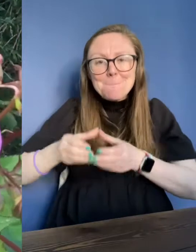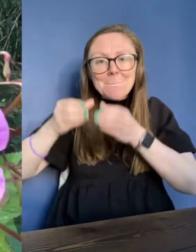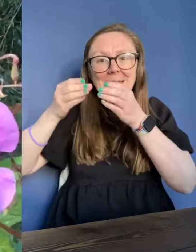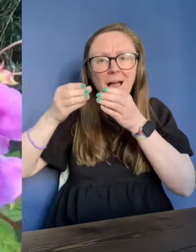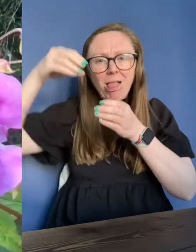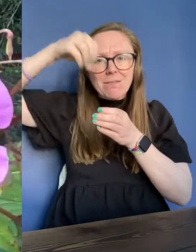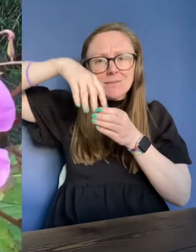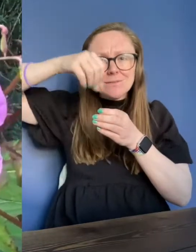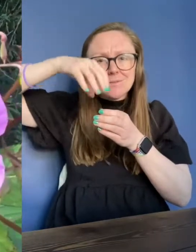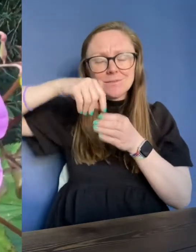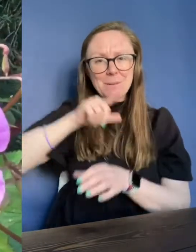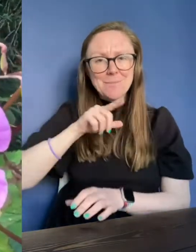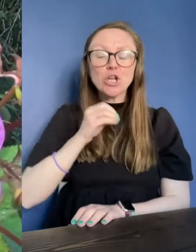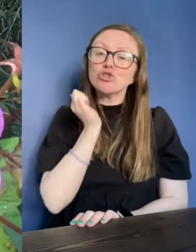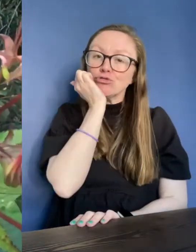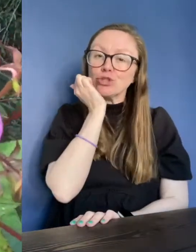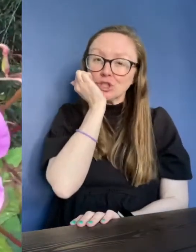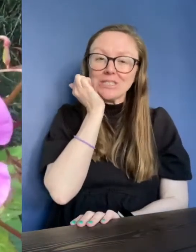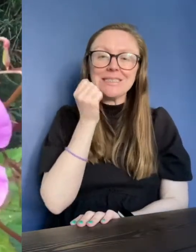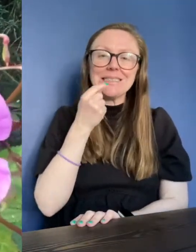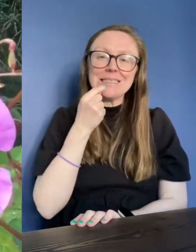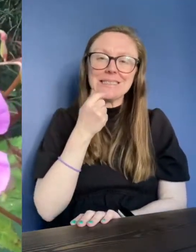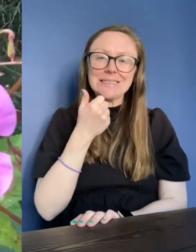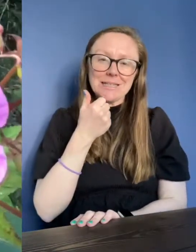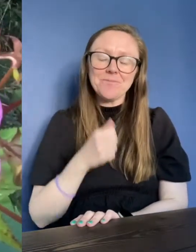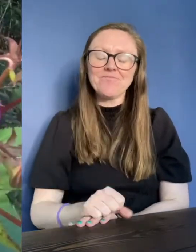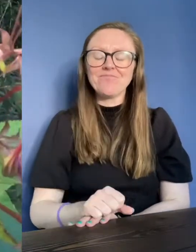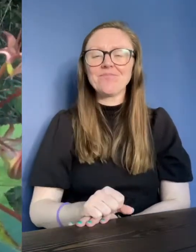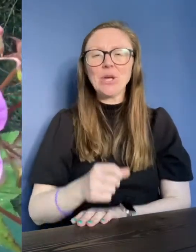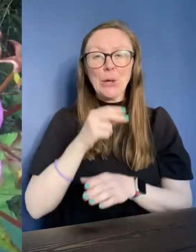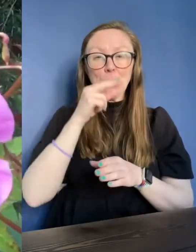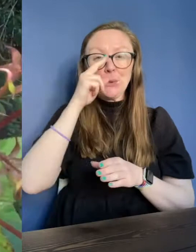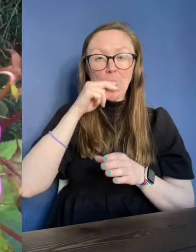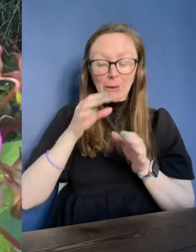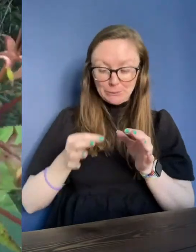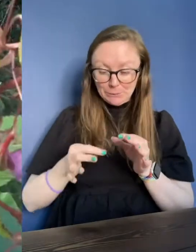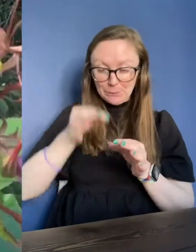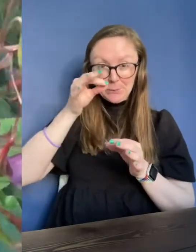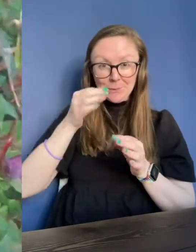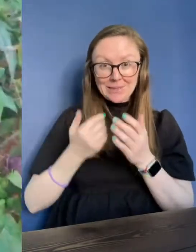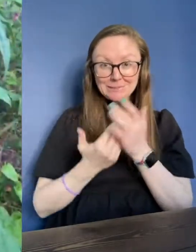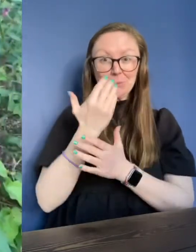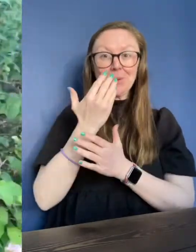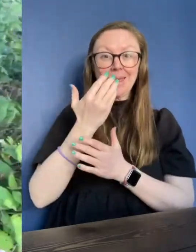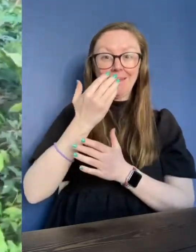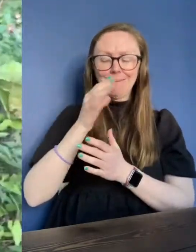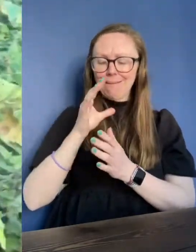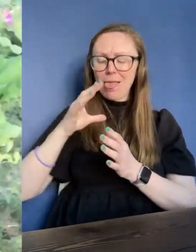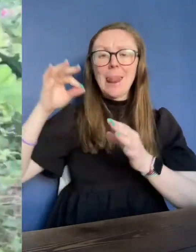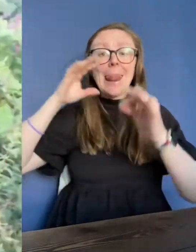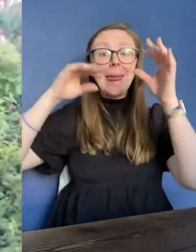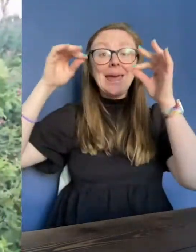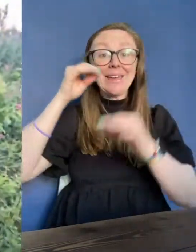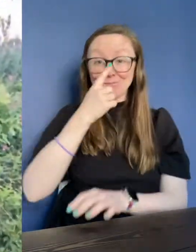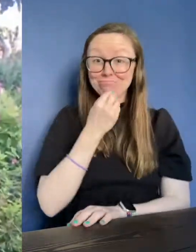their crunchy texture. The young shoots in spring and the leaves are also